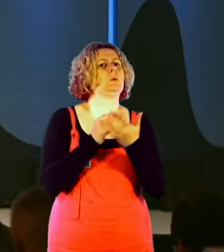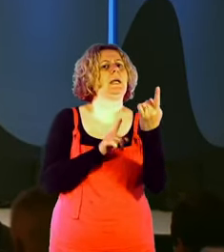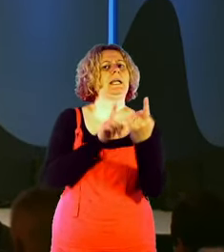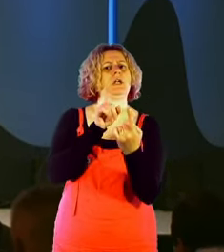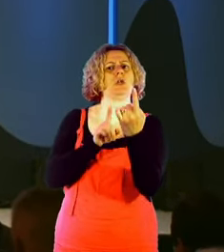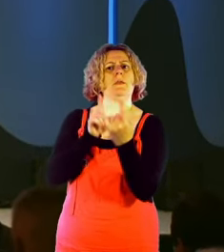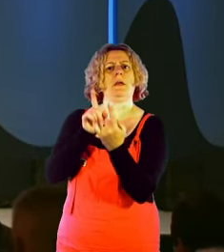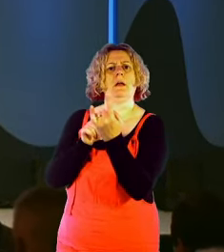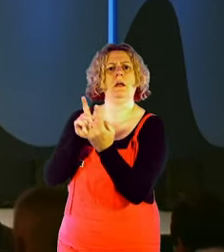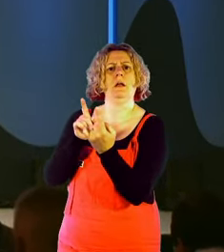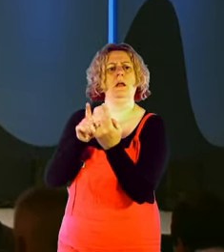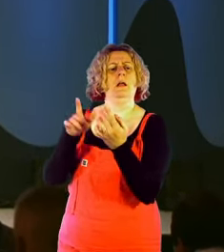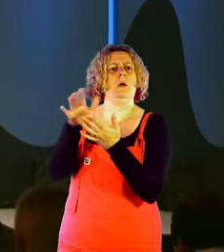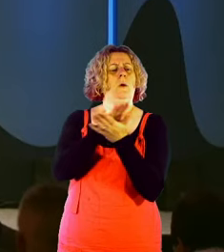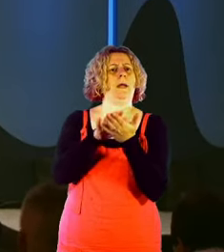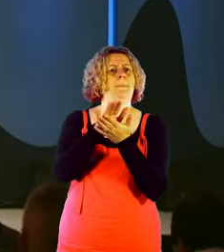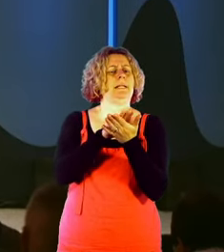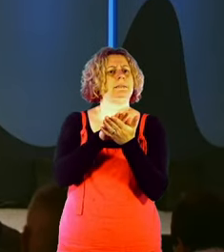take the place of God.